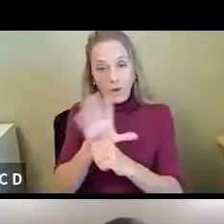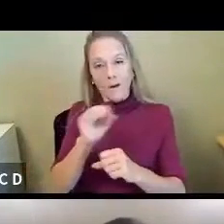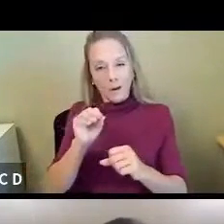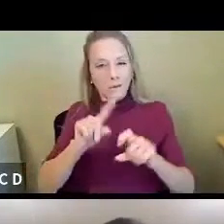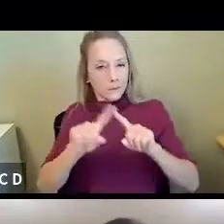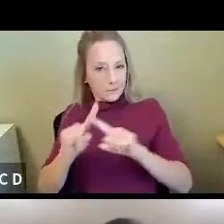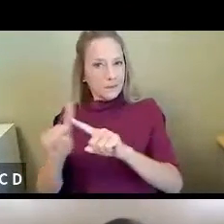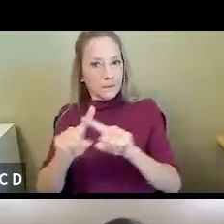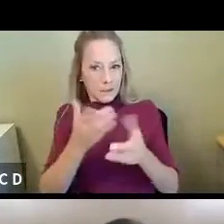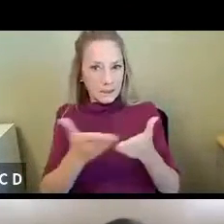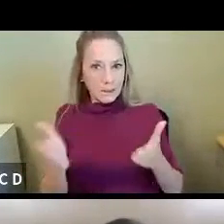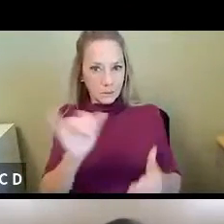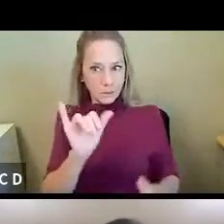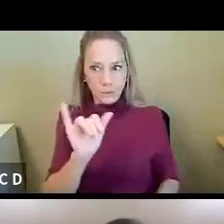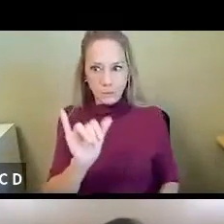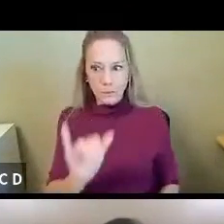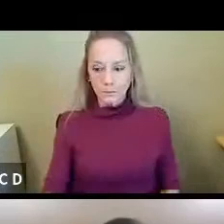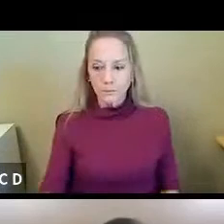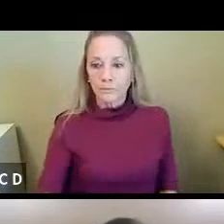well.